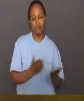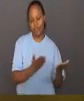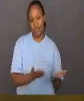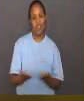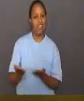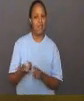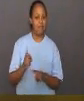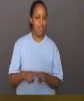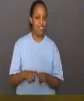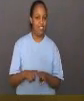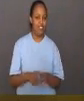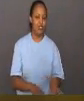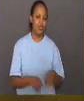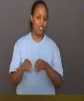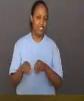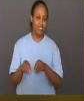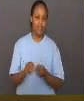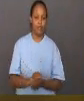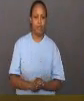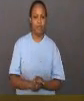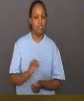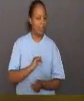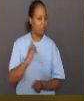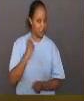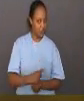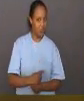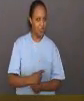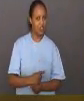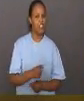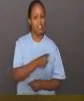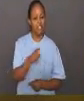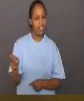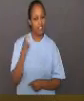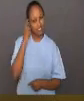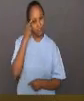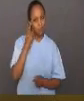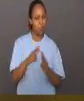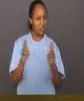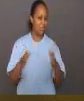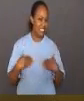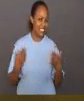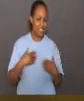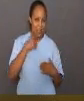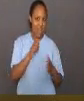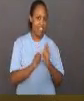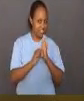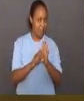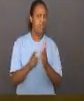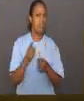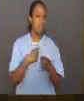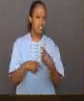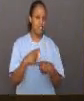Welcome back, students. I am sure that you thought of some very interesting